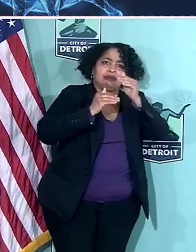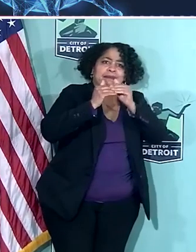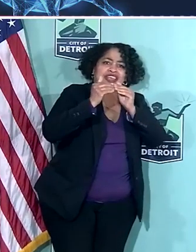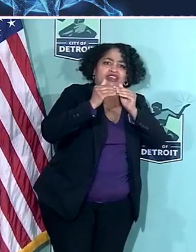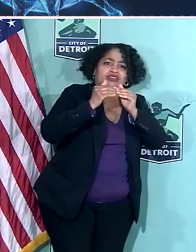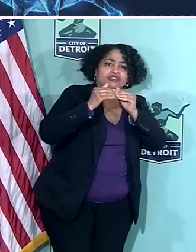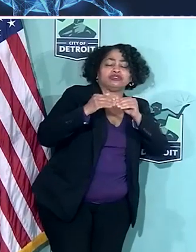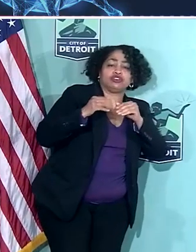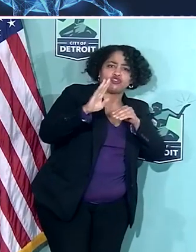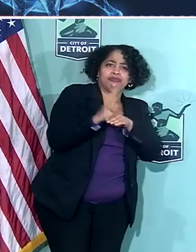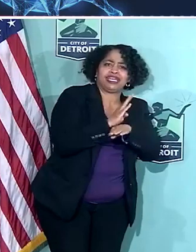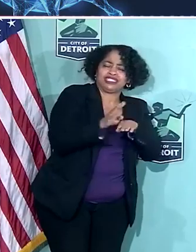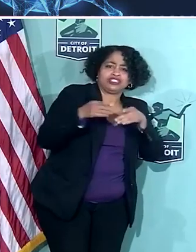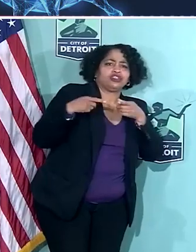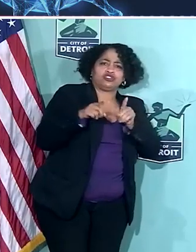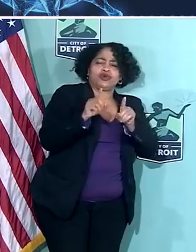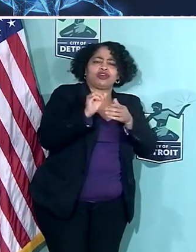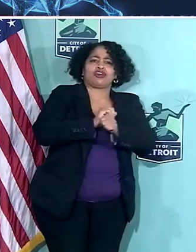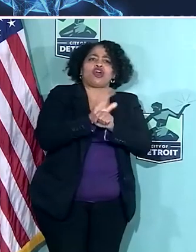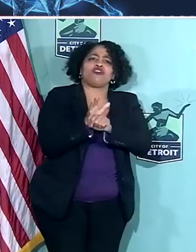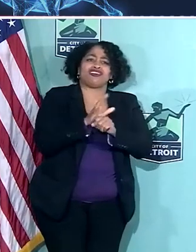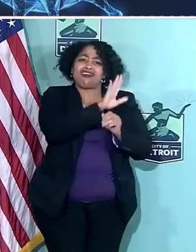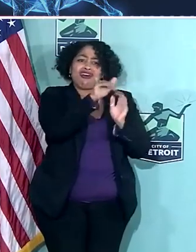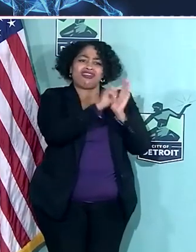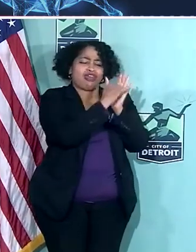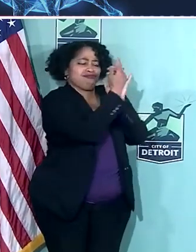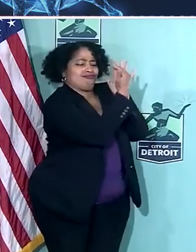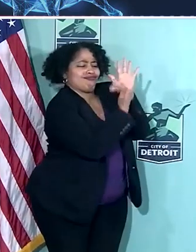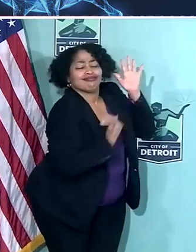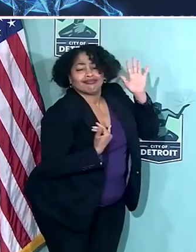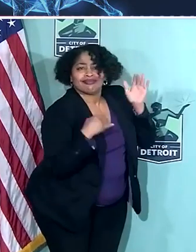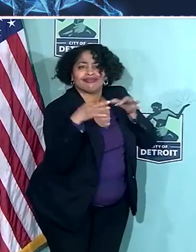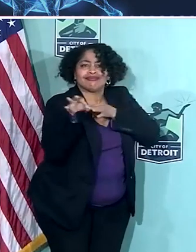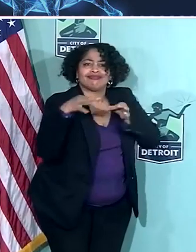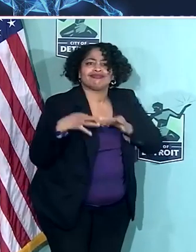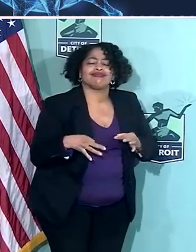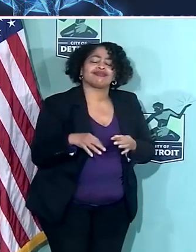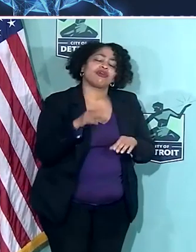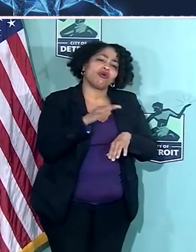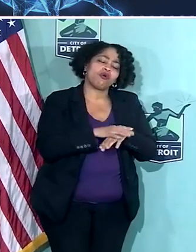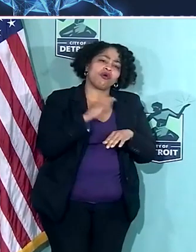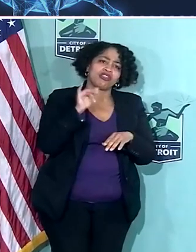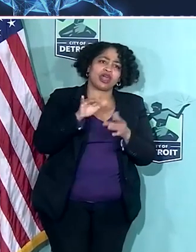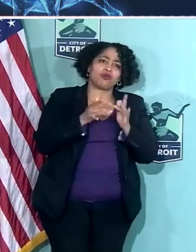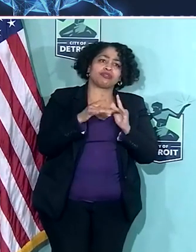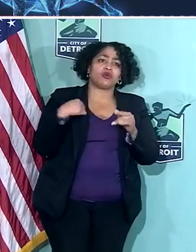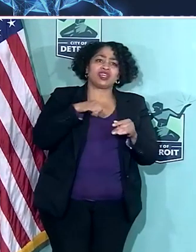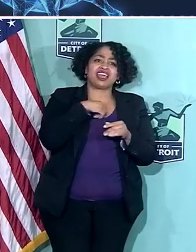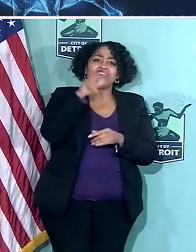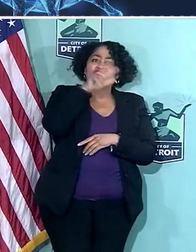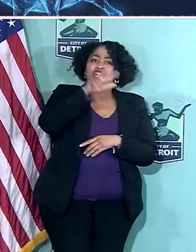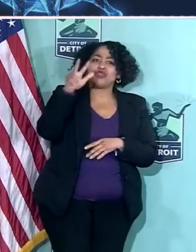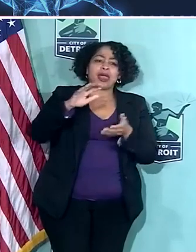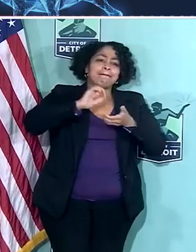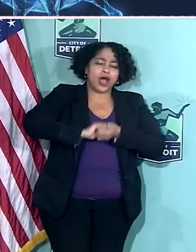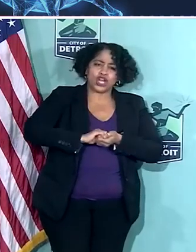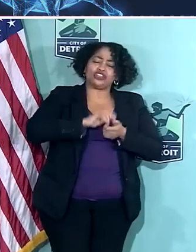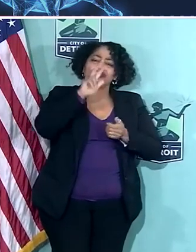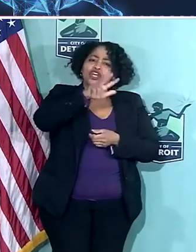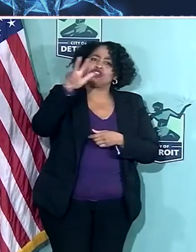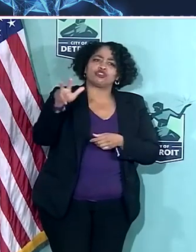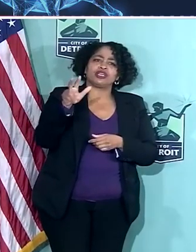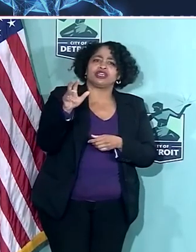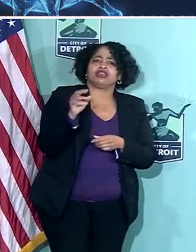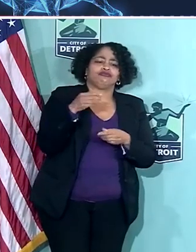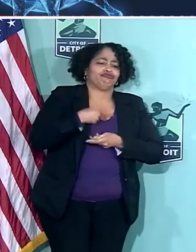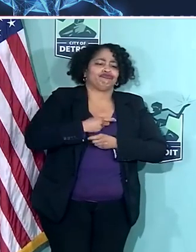All of that will be on this website. And so we've had 33 different philanthropic groups, companies. All 33 of these